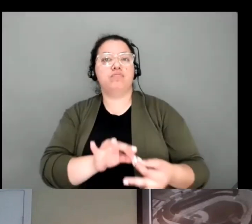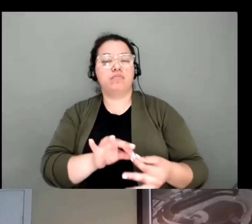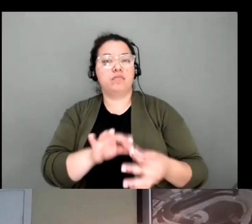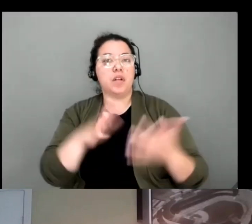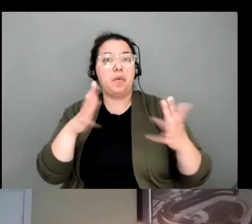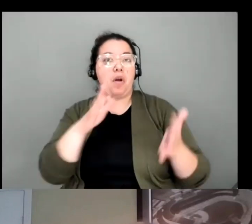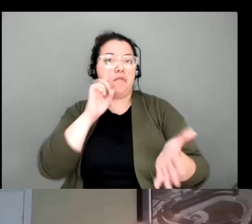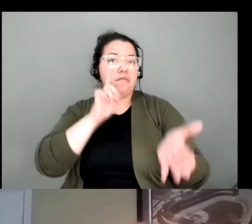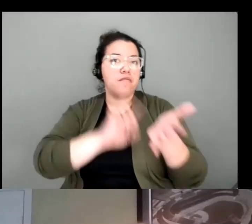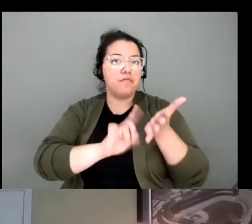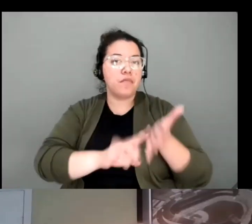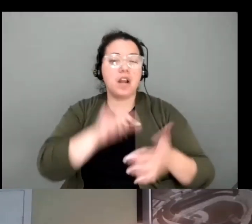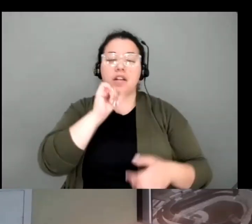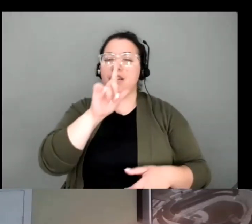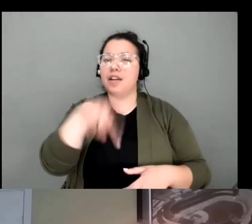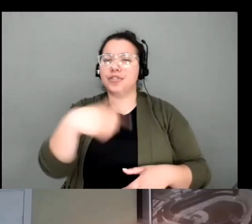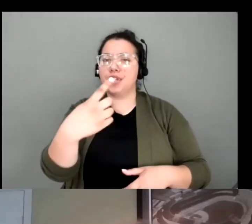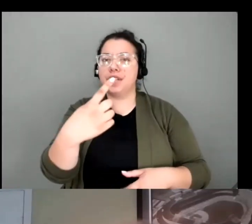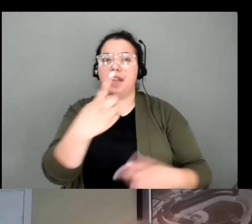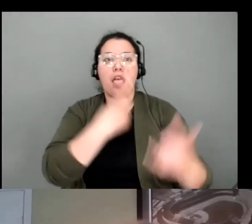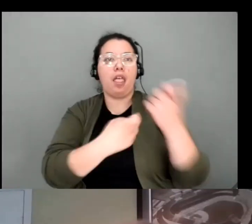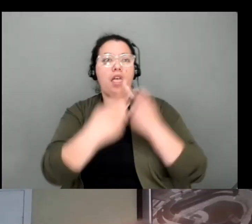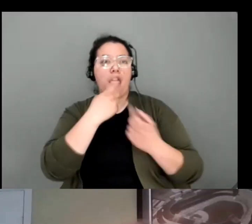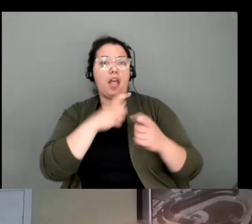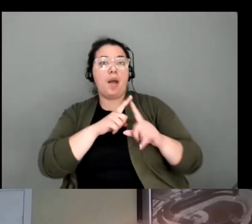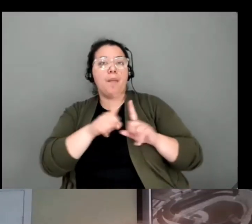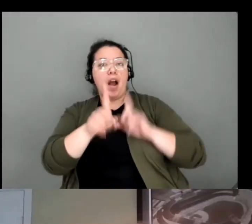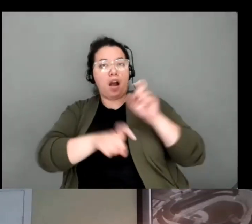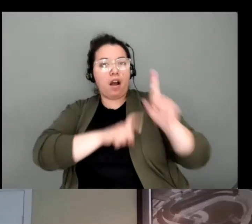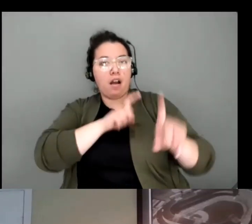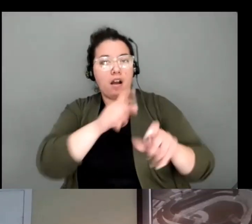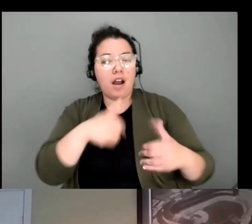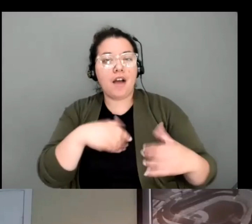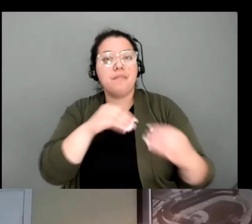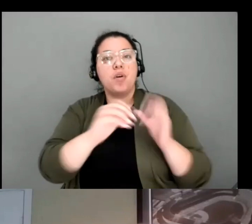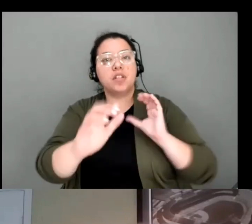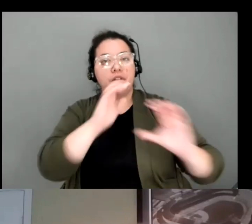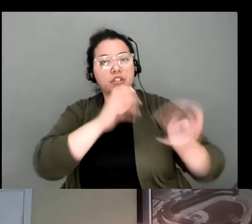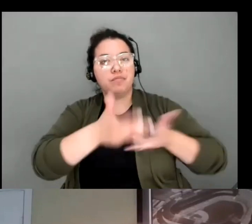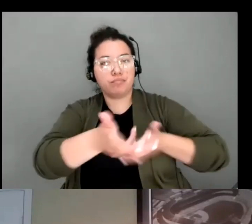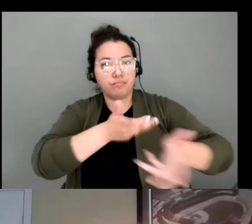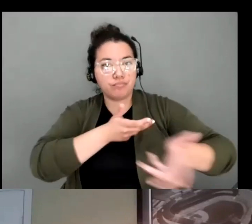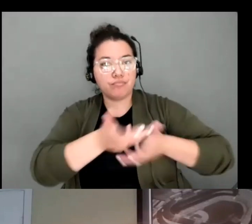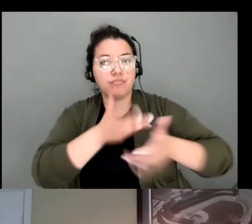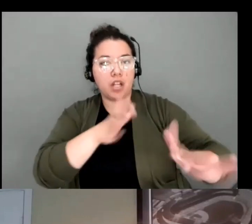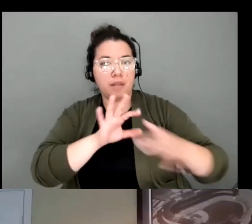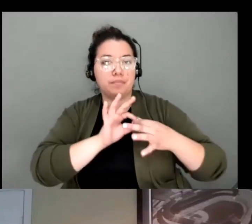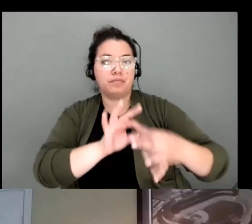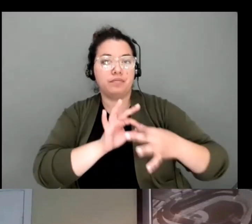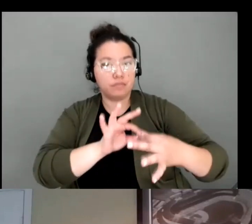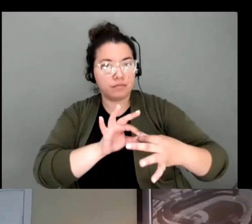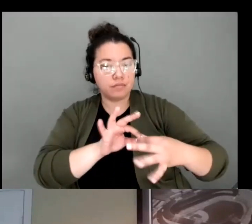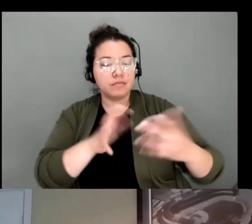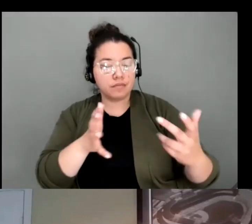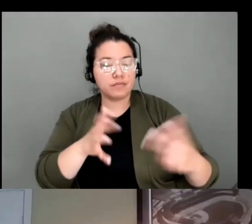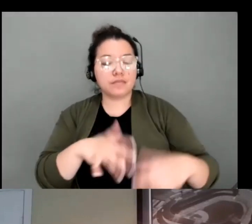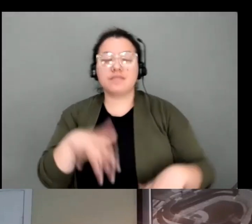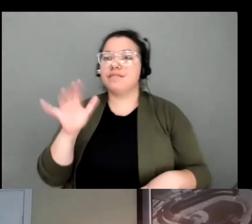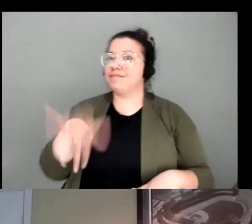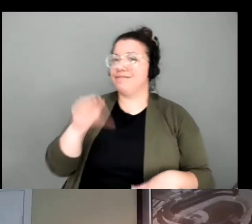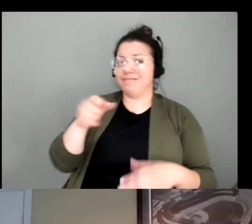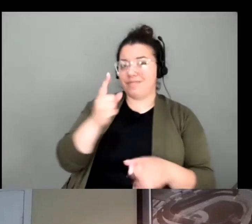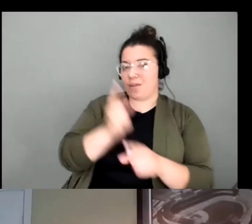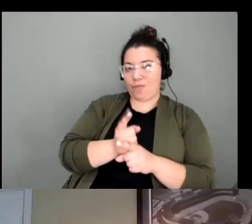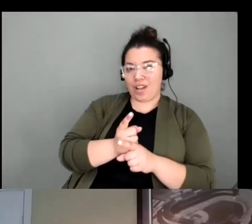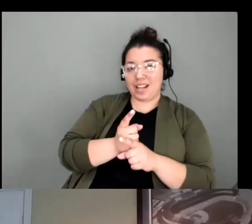just someone asking you the questions. You have more of an engaging conversation. That's right. That's right. So we talk teachers, raise